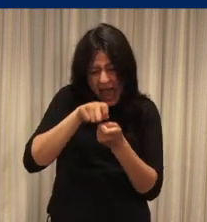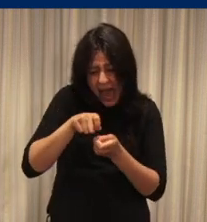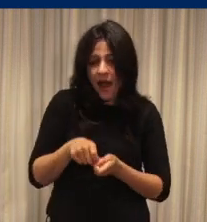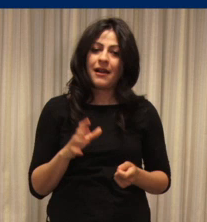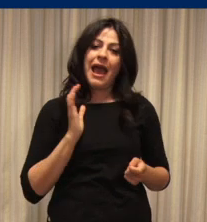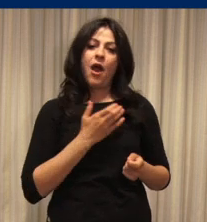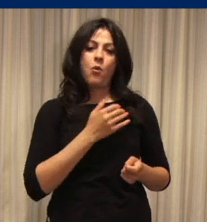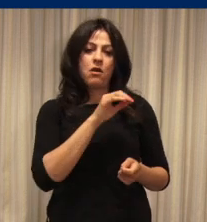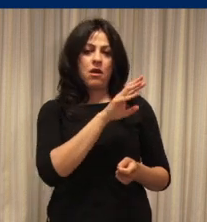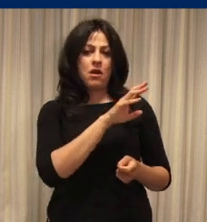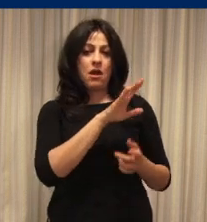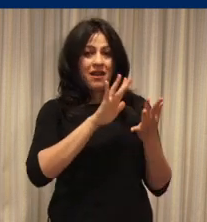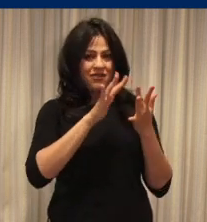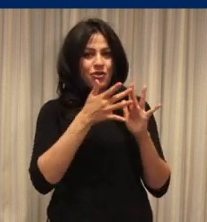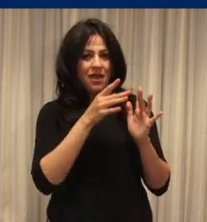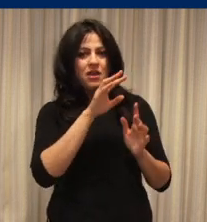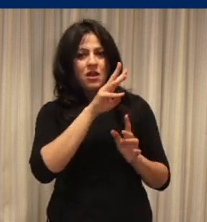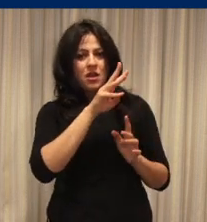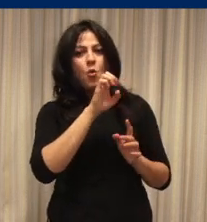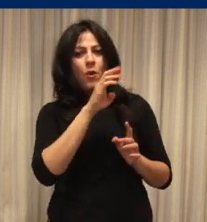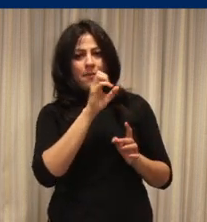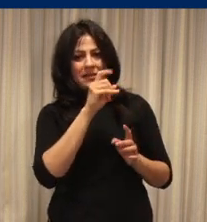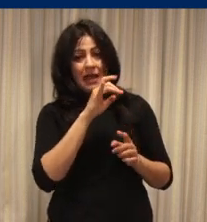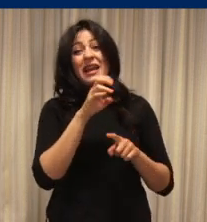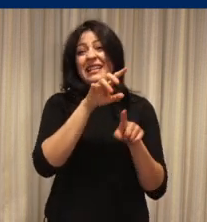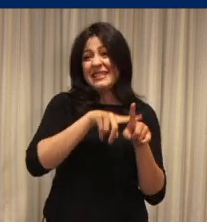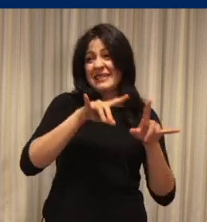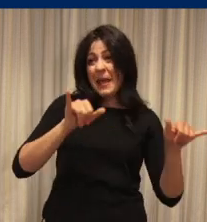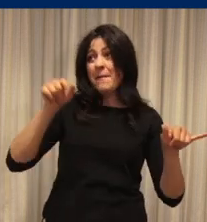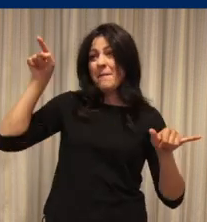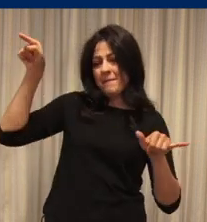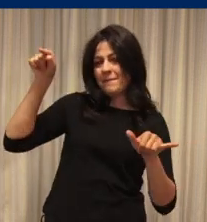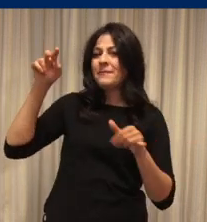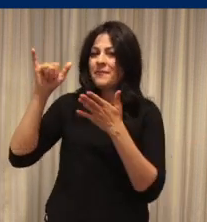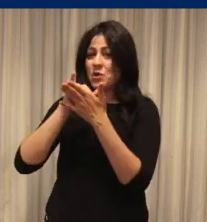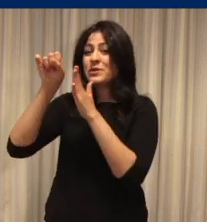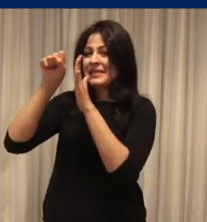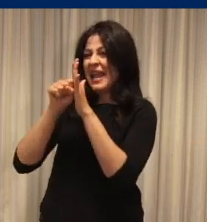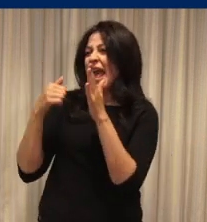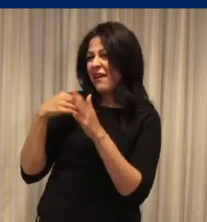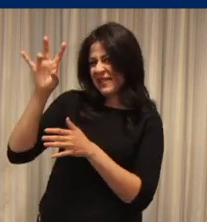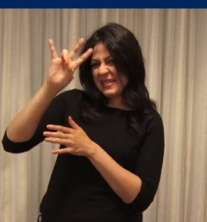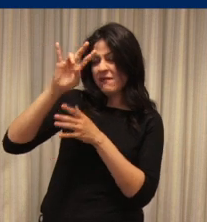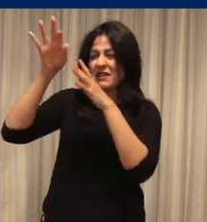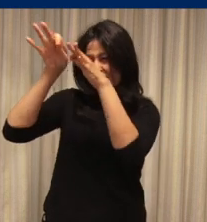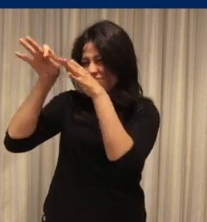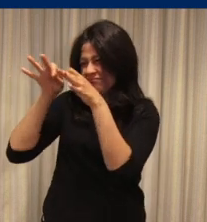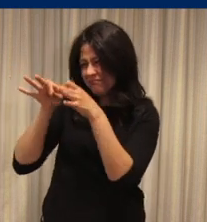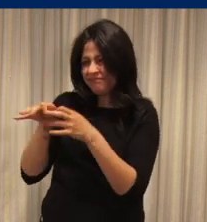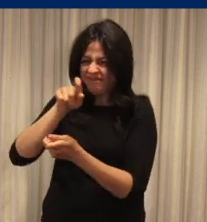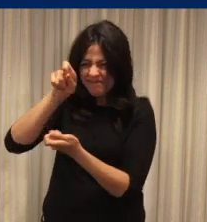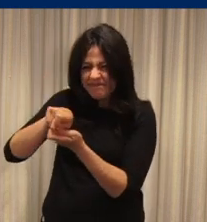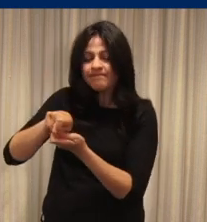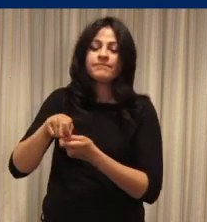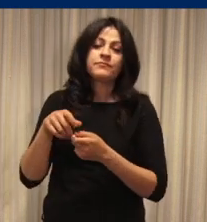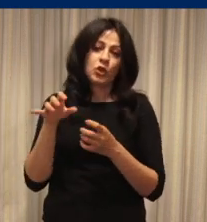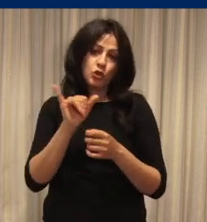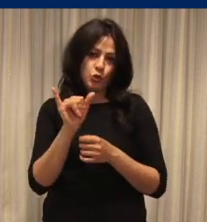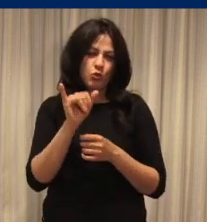State website. There are really 3 categories of metrics that we care about. The first is about